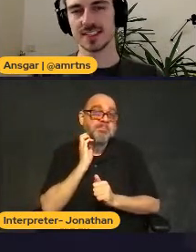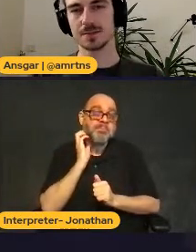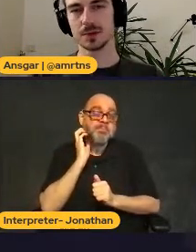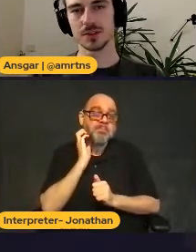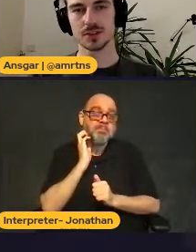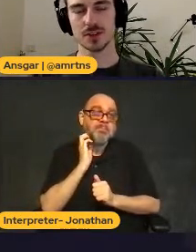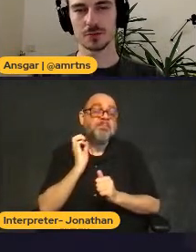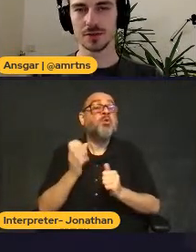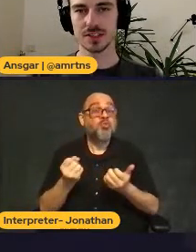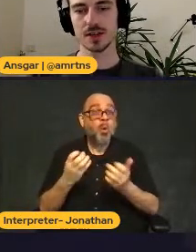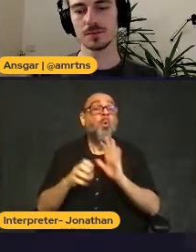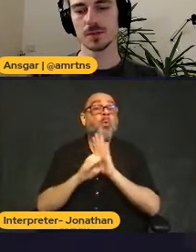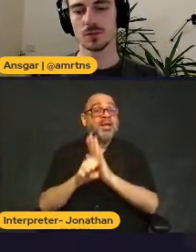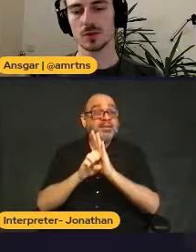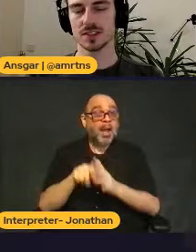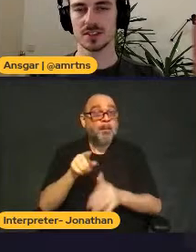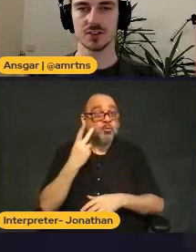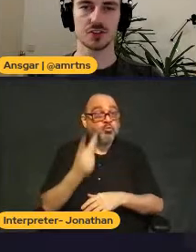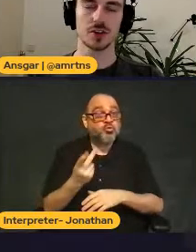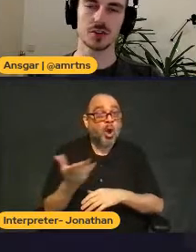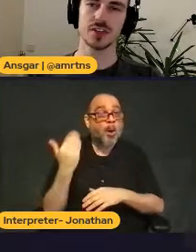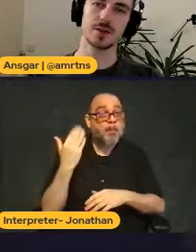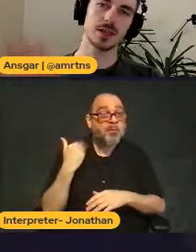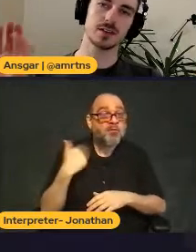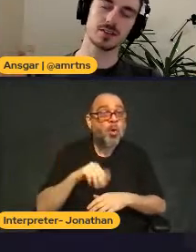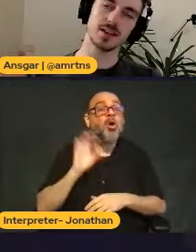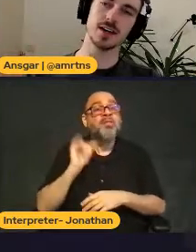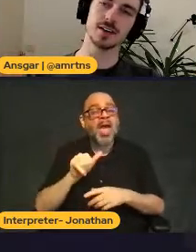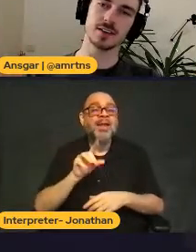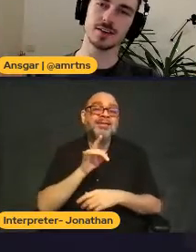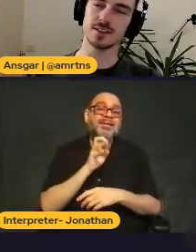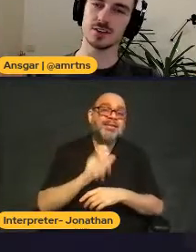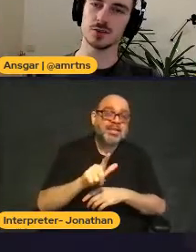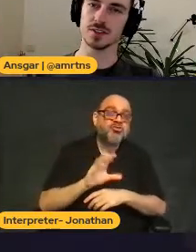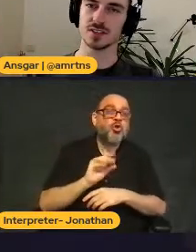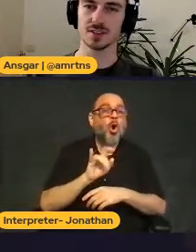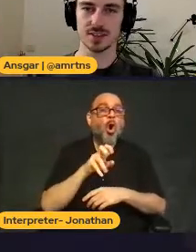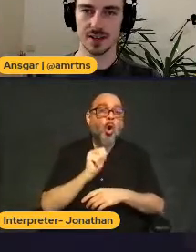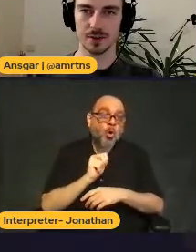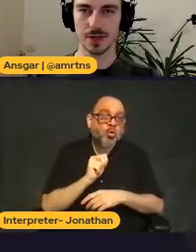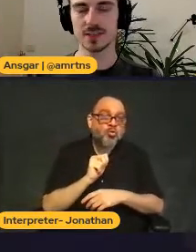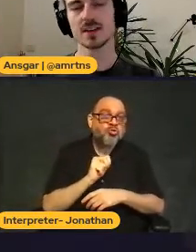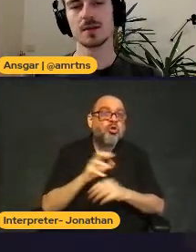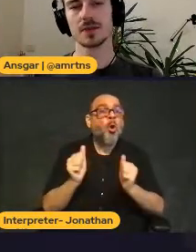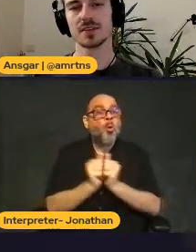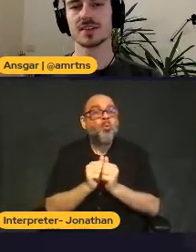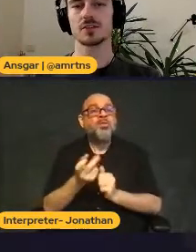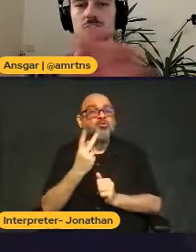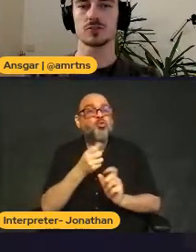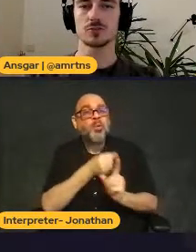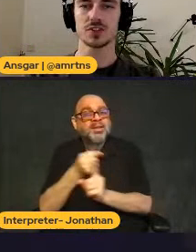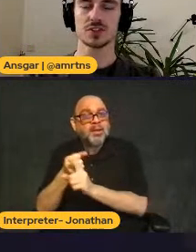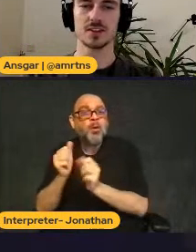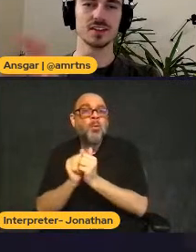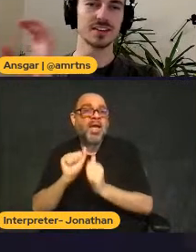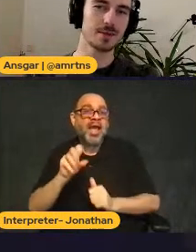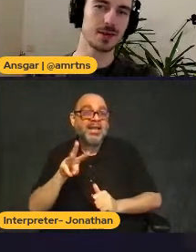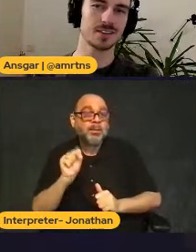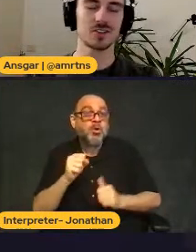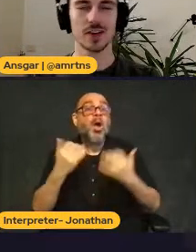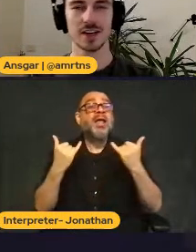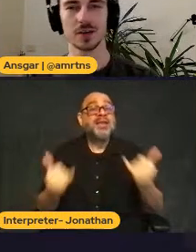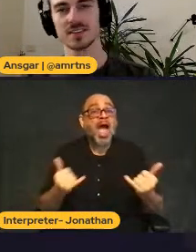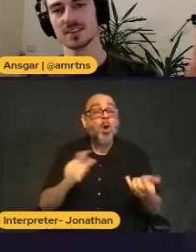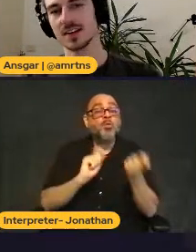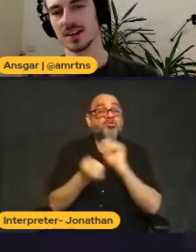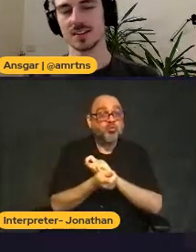the example you saw previously was DigitalOcean database and an EC2 instance at AWS. This time I'm going to switch the